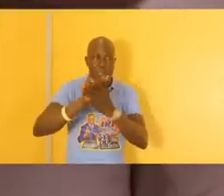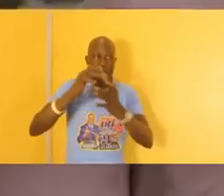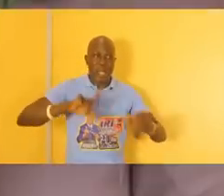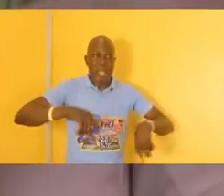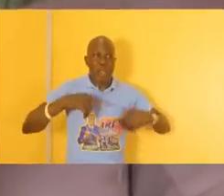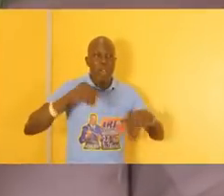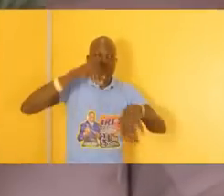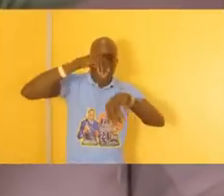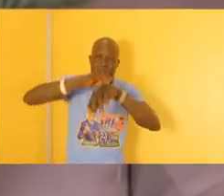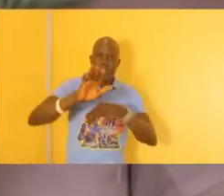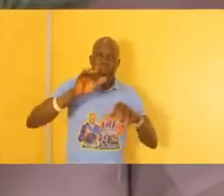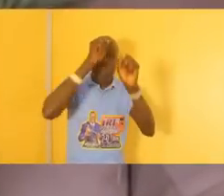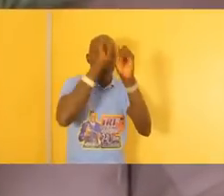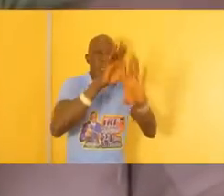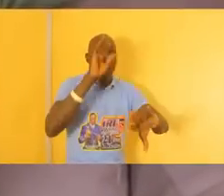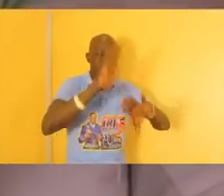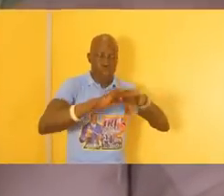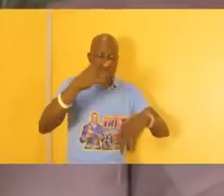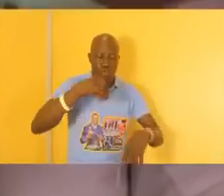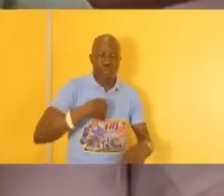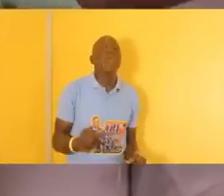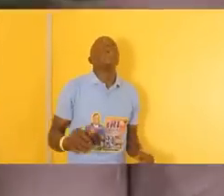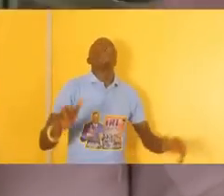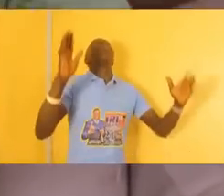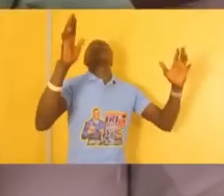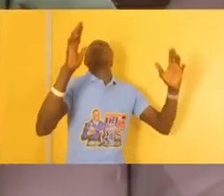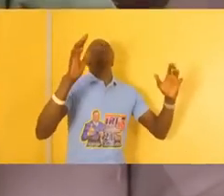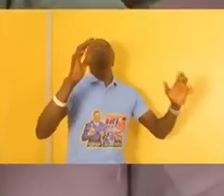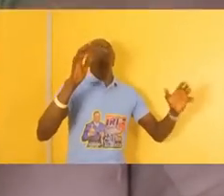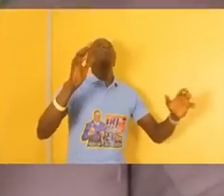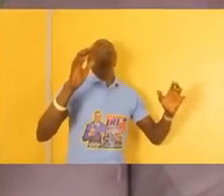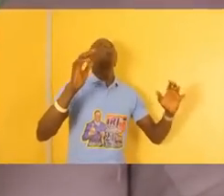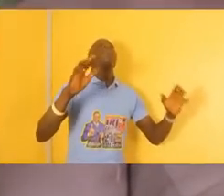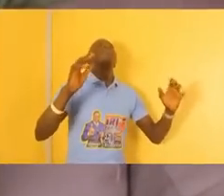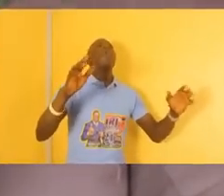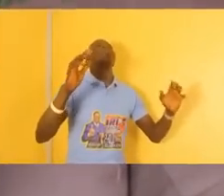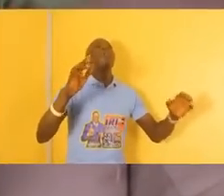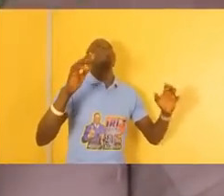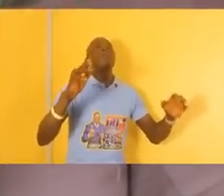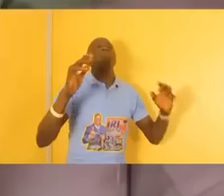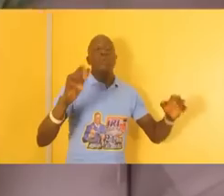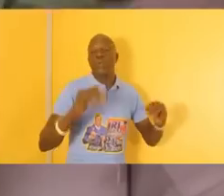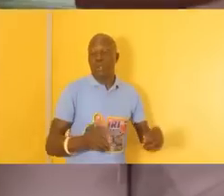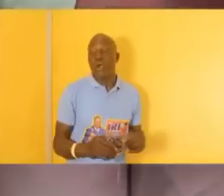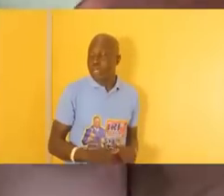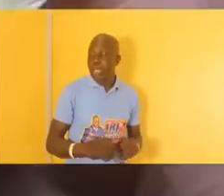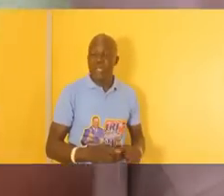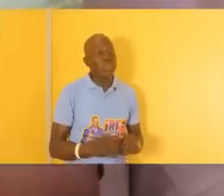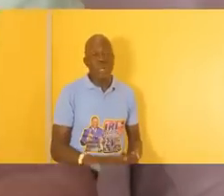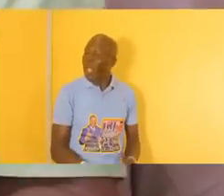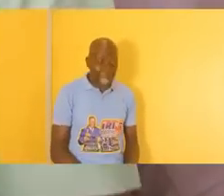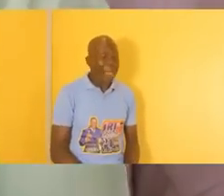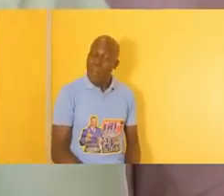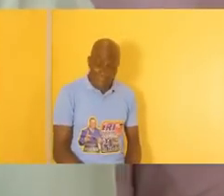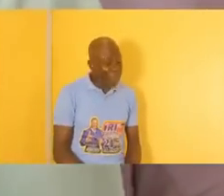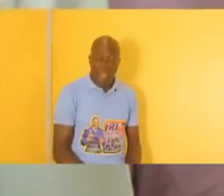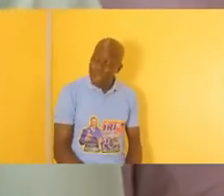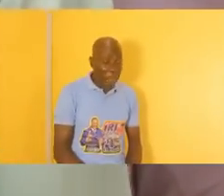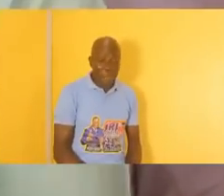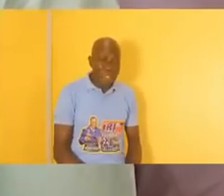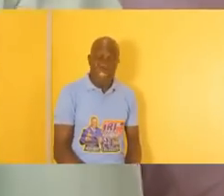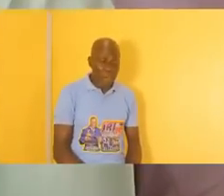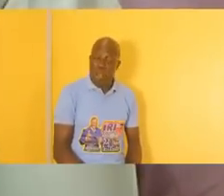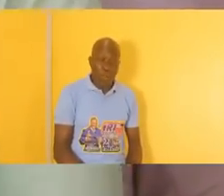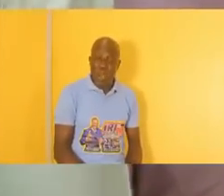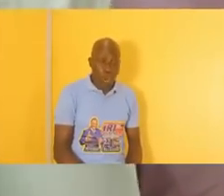e fa won ya God open let every open yo se ye fa won ya you let every be open ebu ko to kan send blessing to me o ya adura o